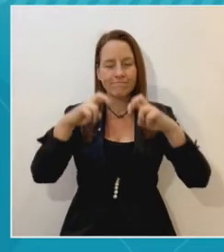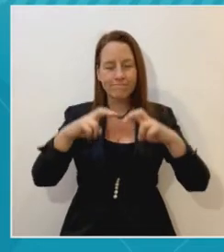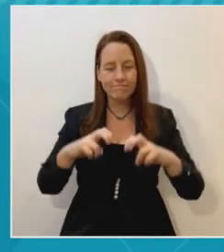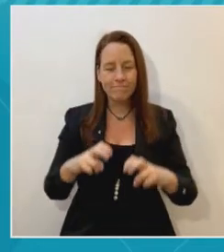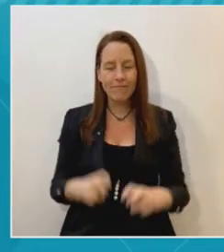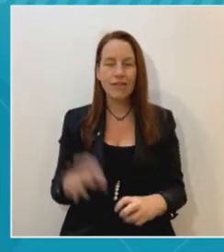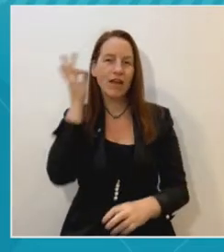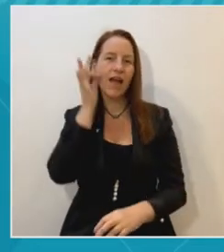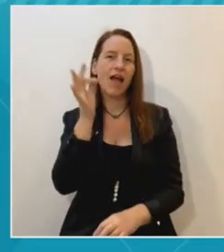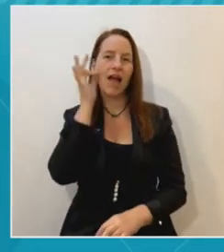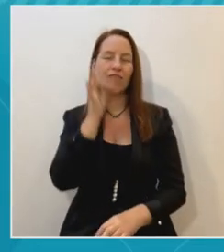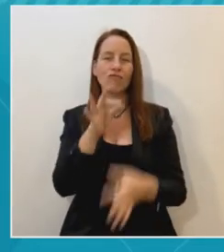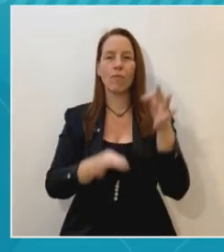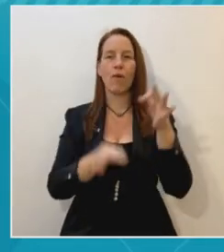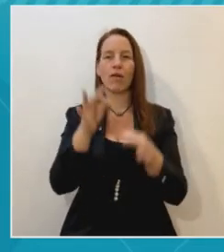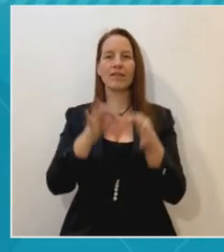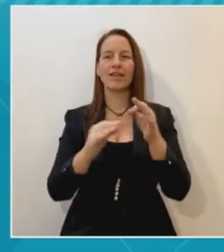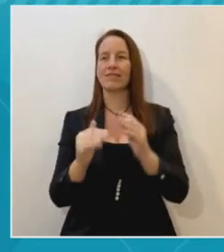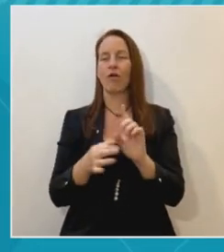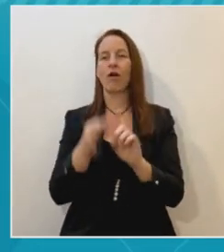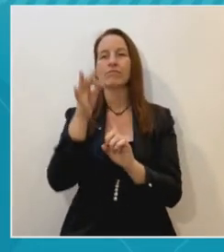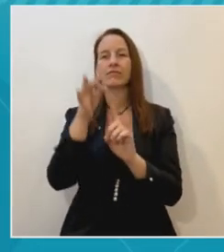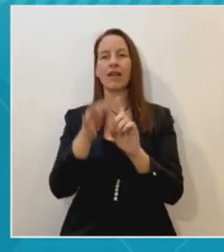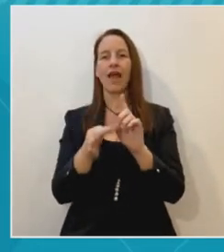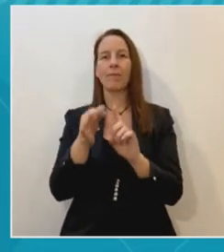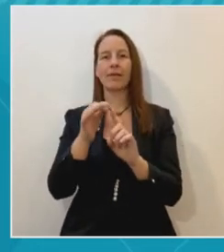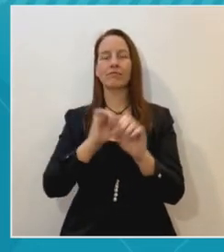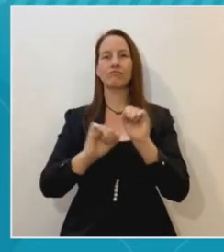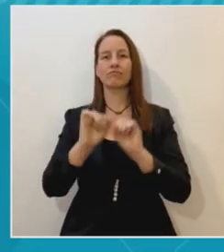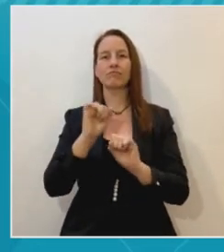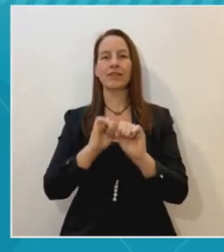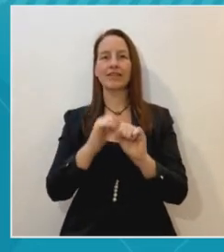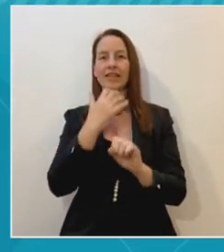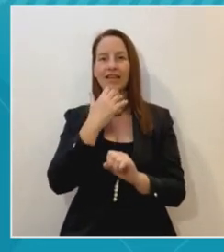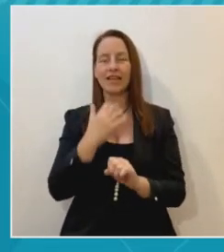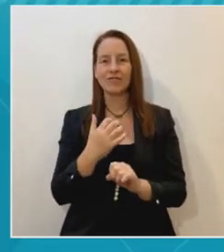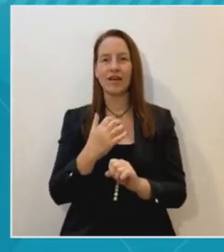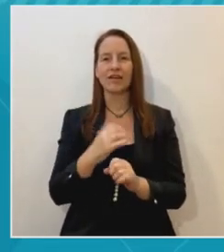in Israel, Shai Kassiria.